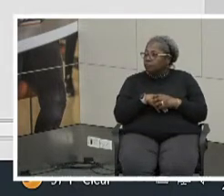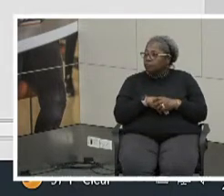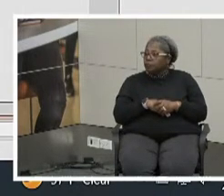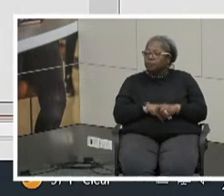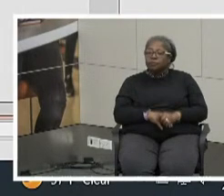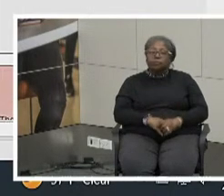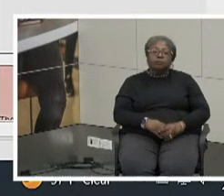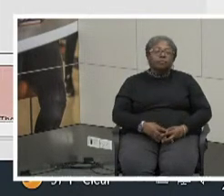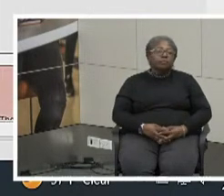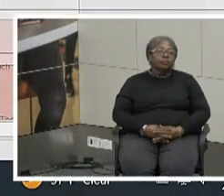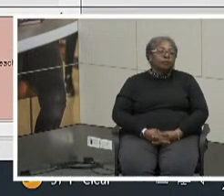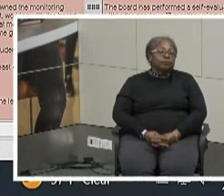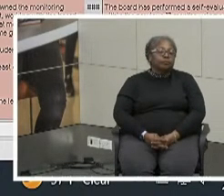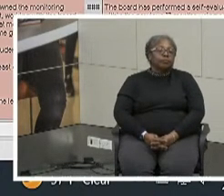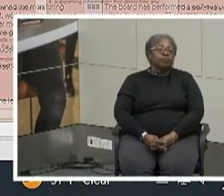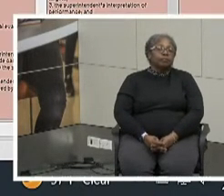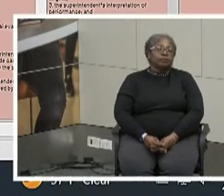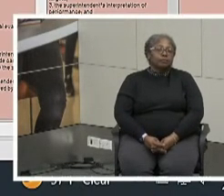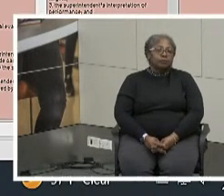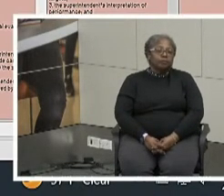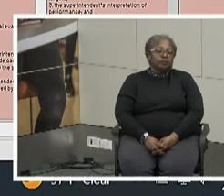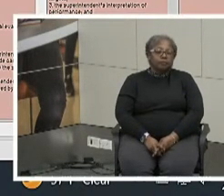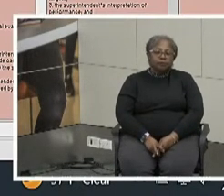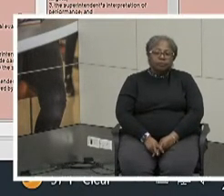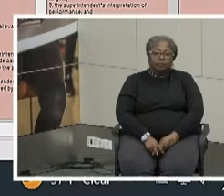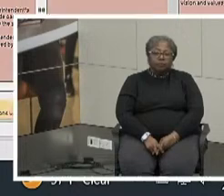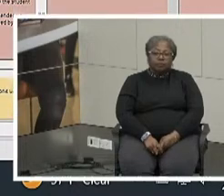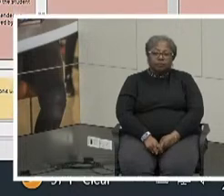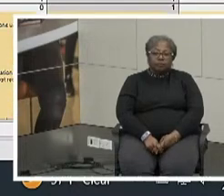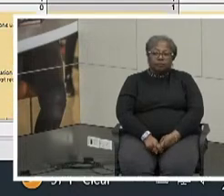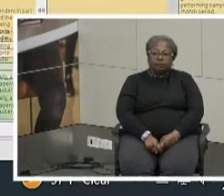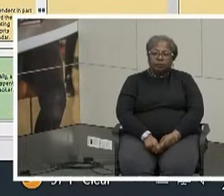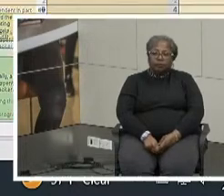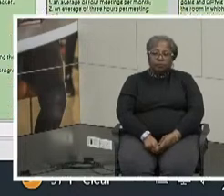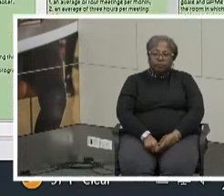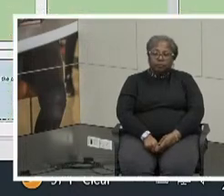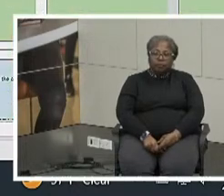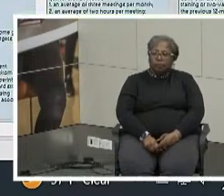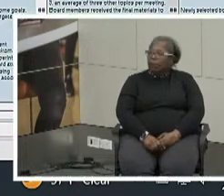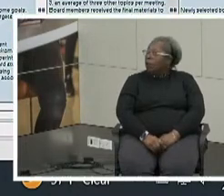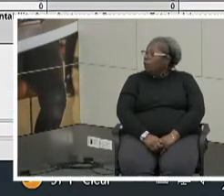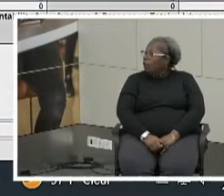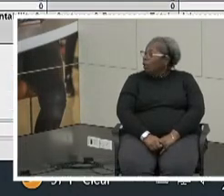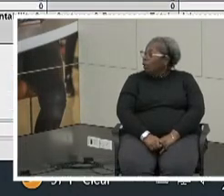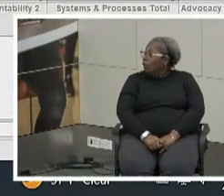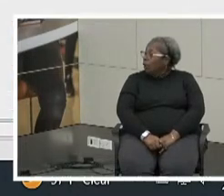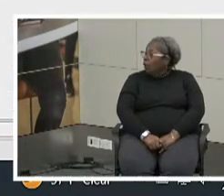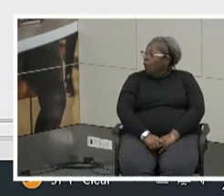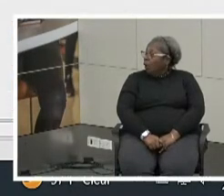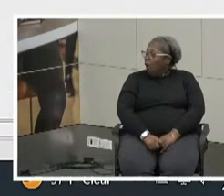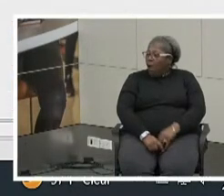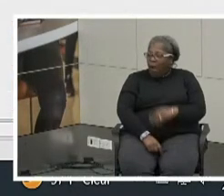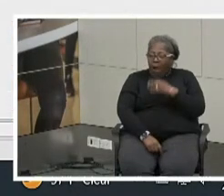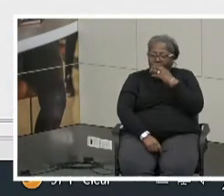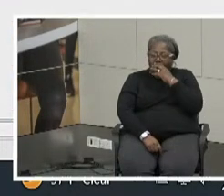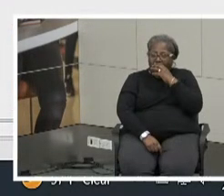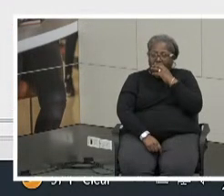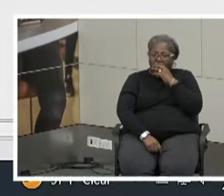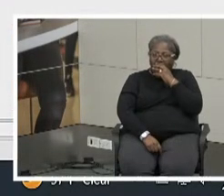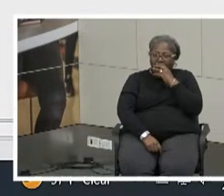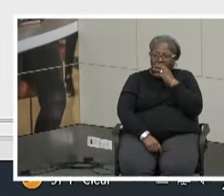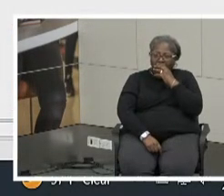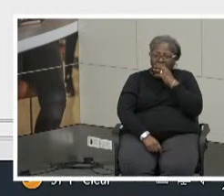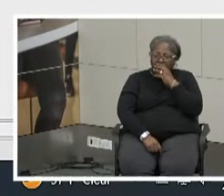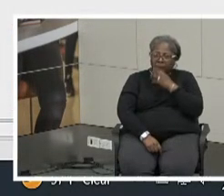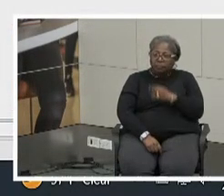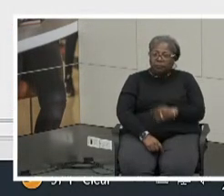size thank you and then you're going to have to um expand the